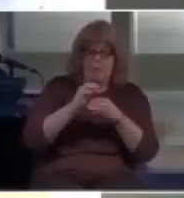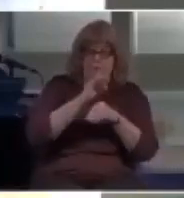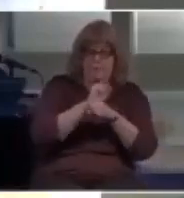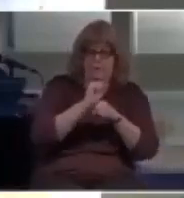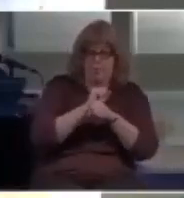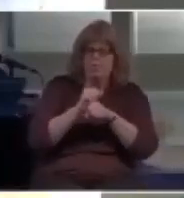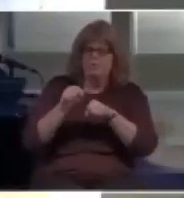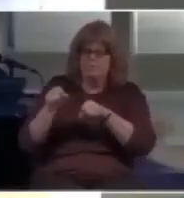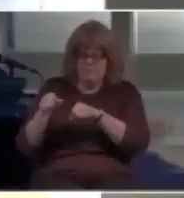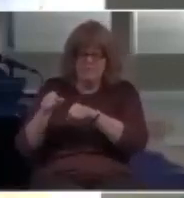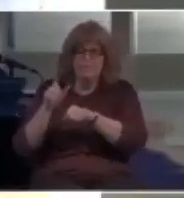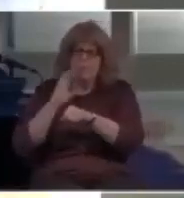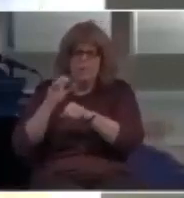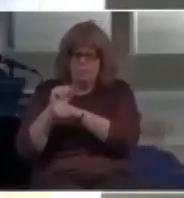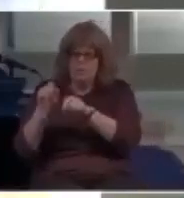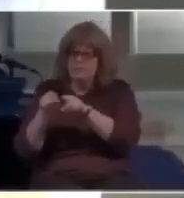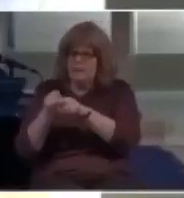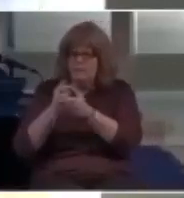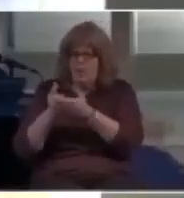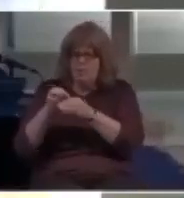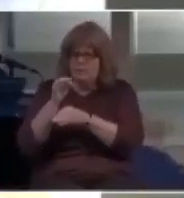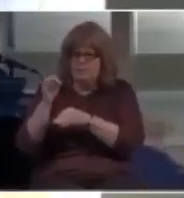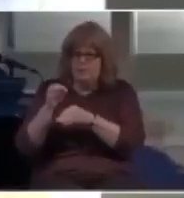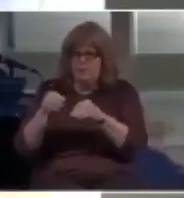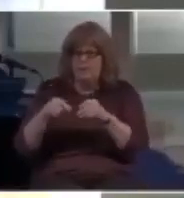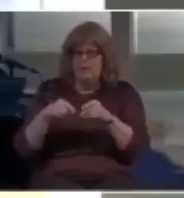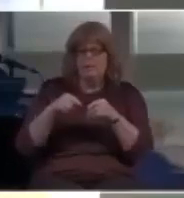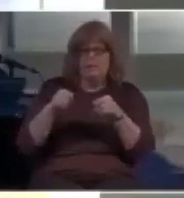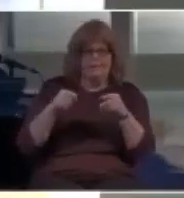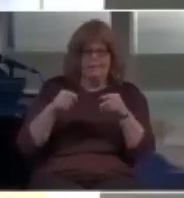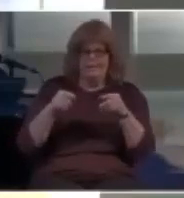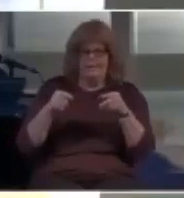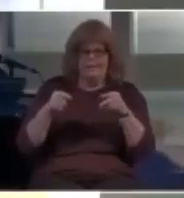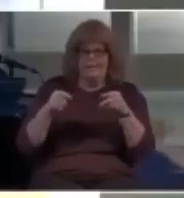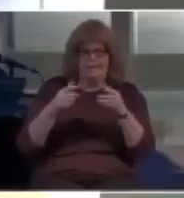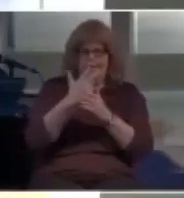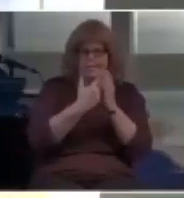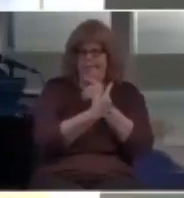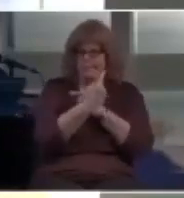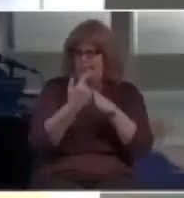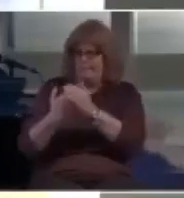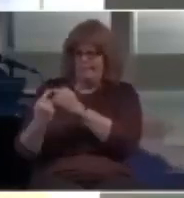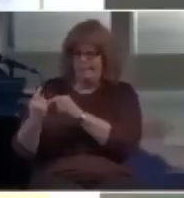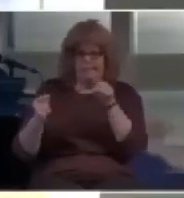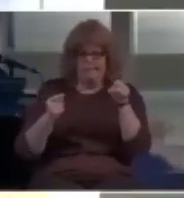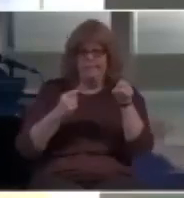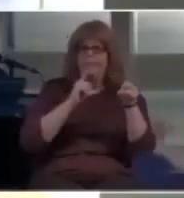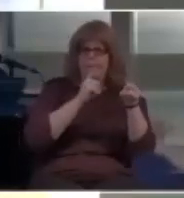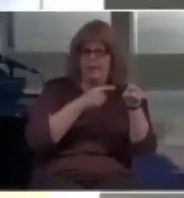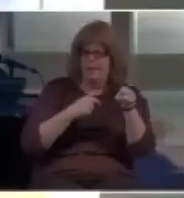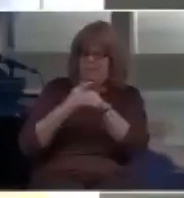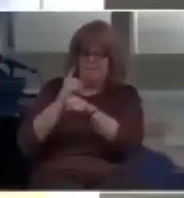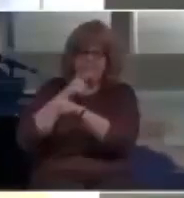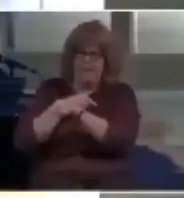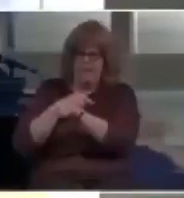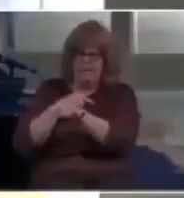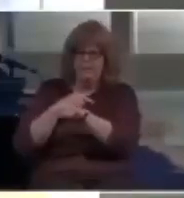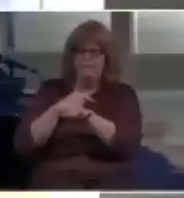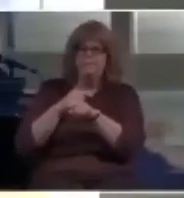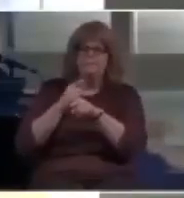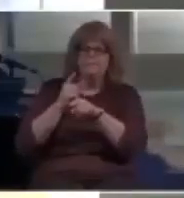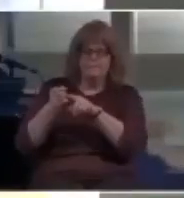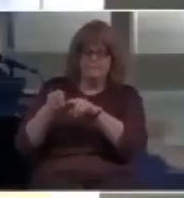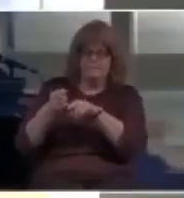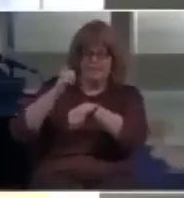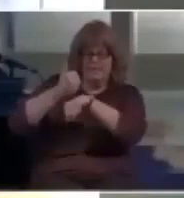as it were. So there's this picture of this of a triune spiritual authority that sets